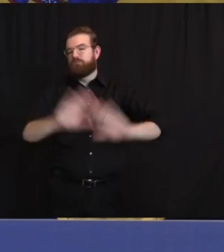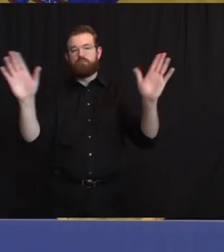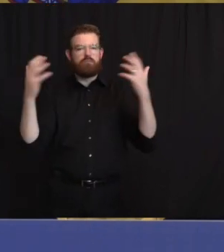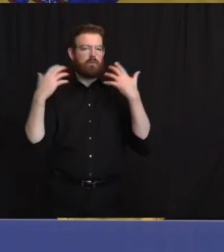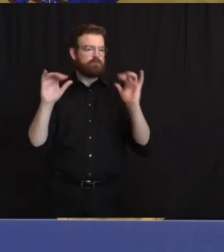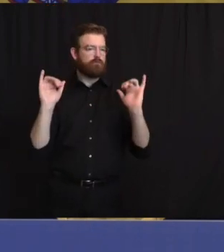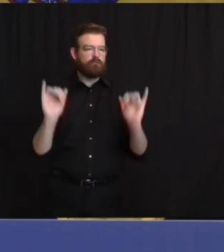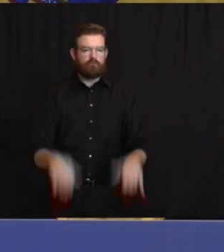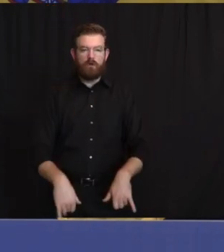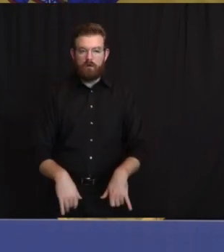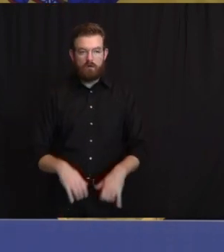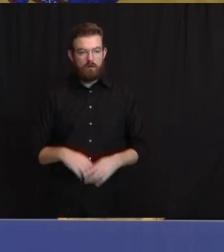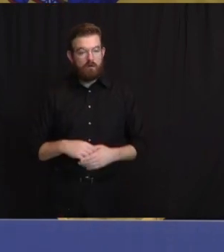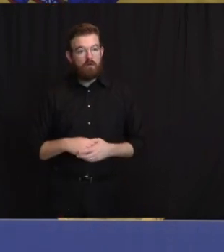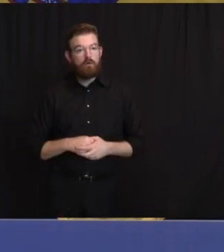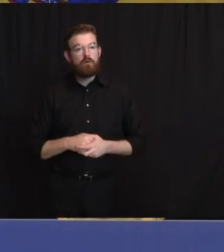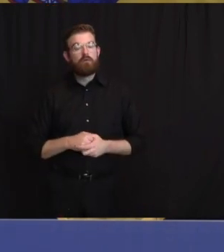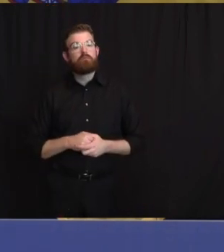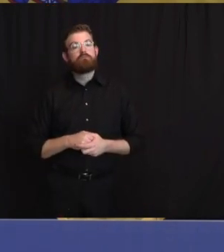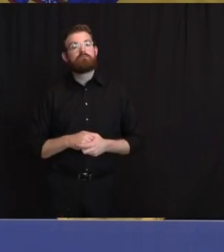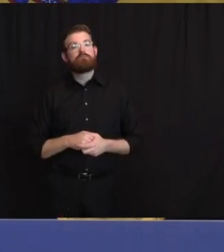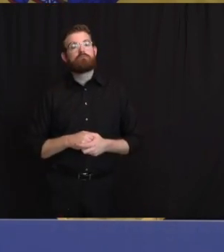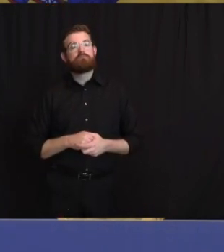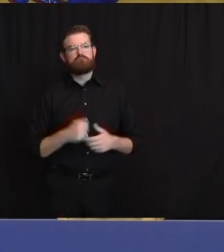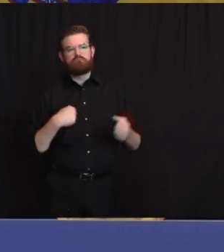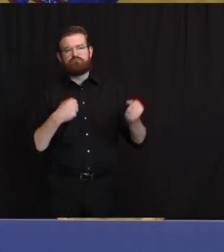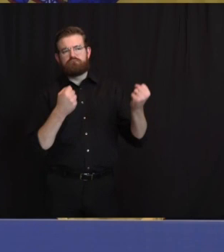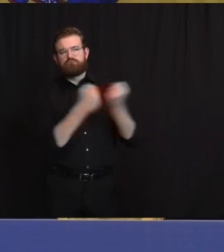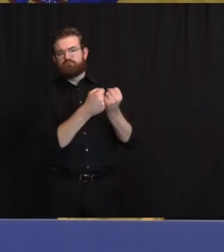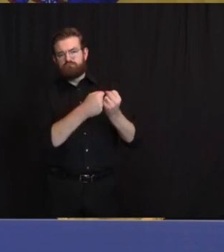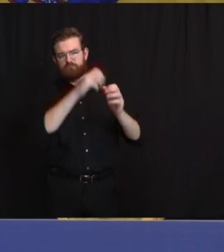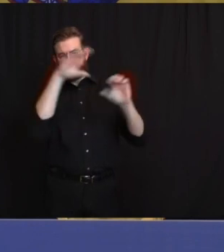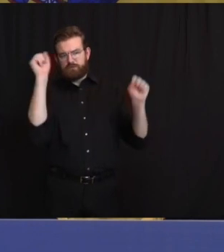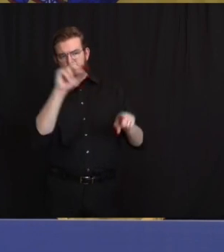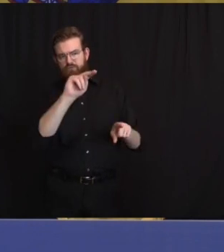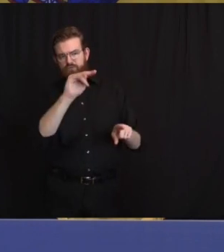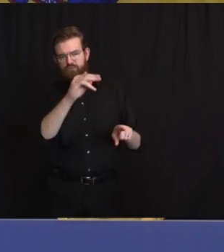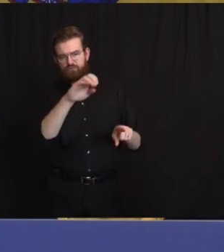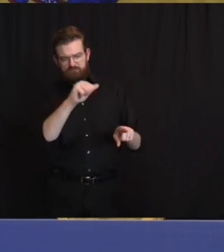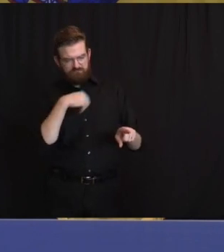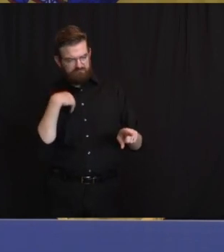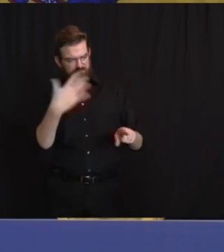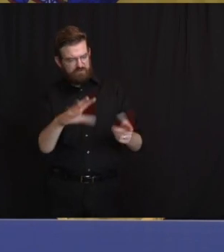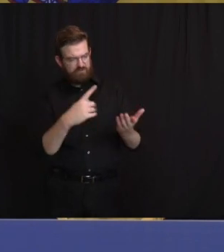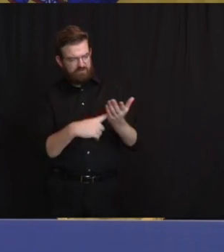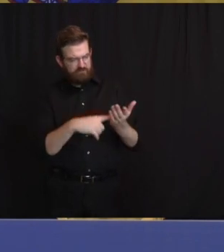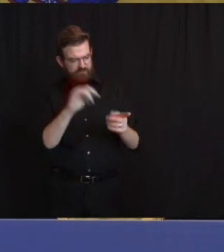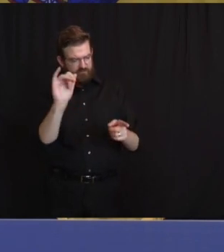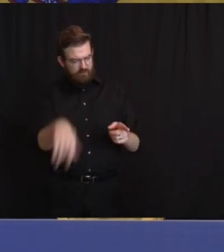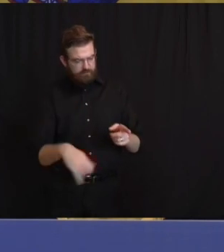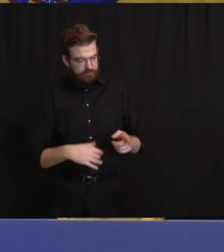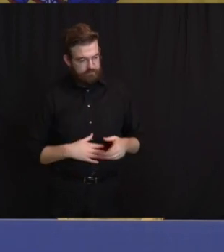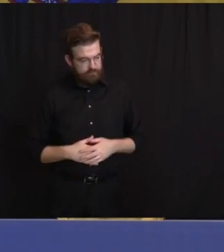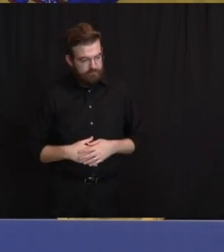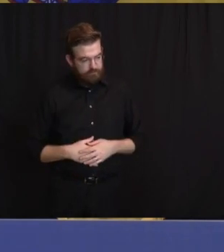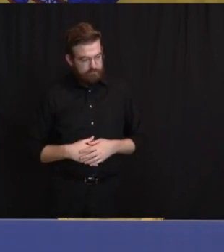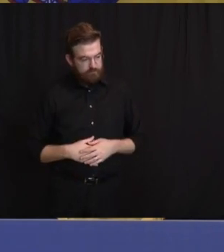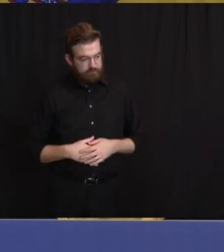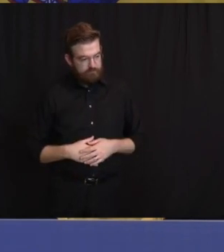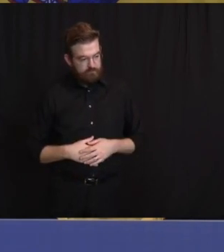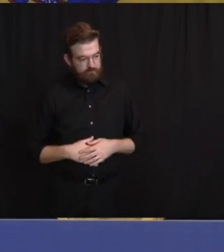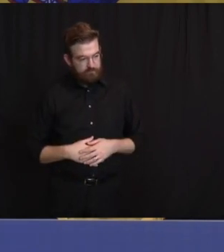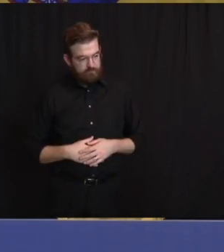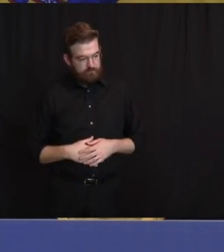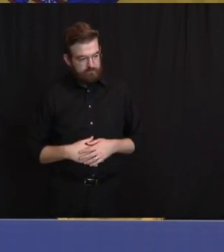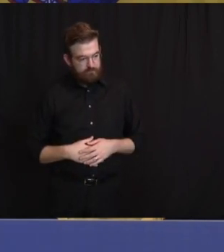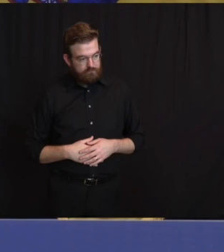Marie's, I'm a huge fan of Marie's, but I've already gone through that as I've said everything I can say on that. I just wrote